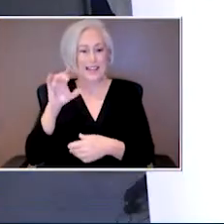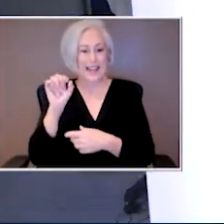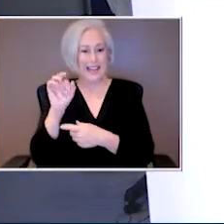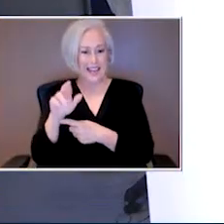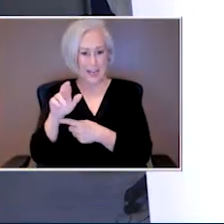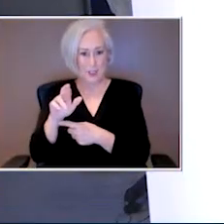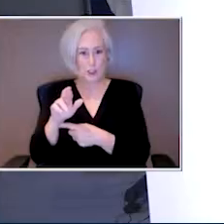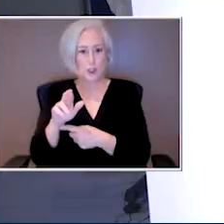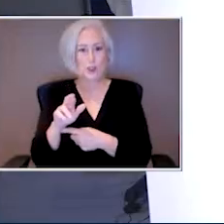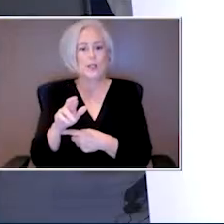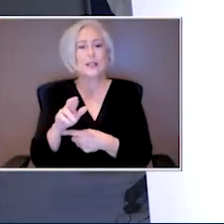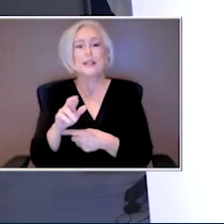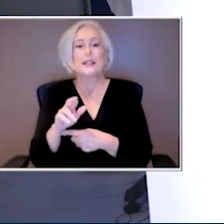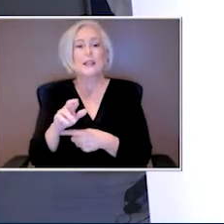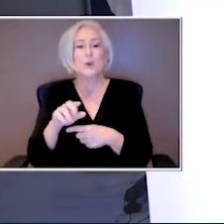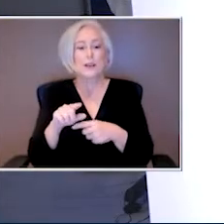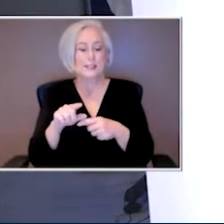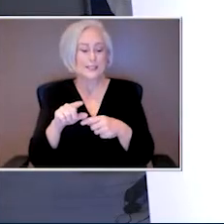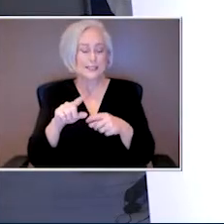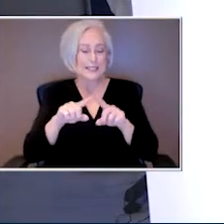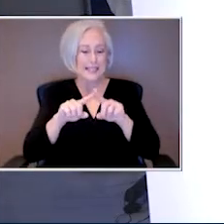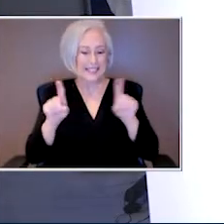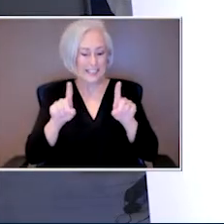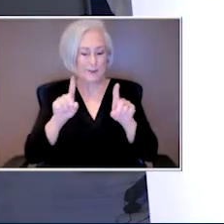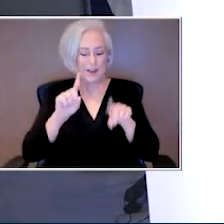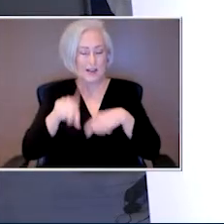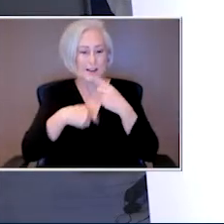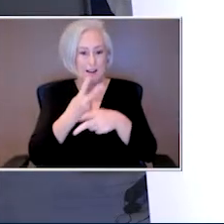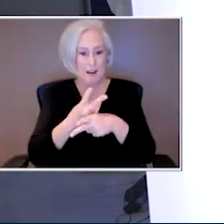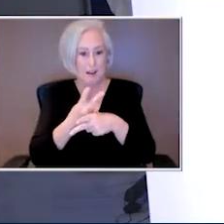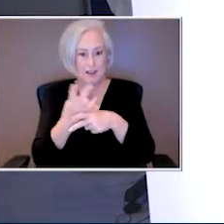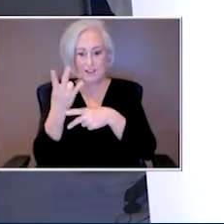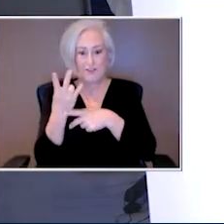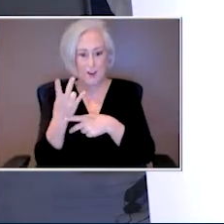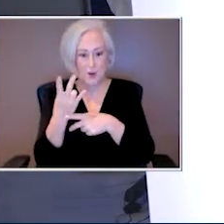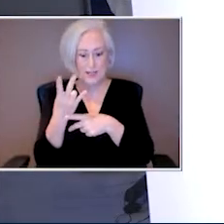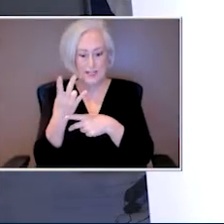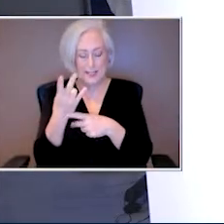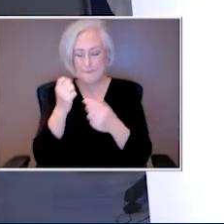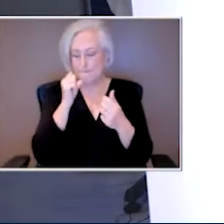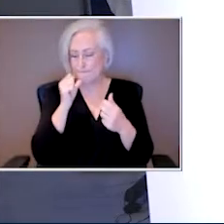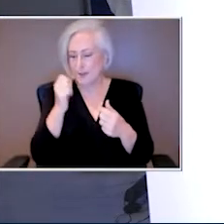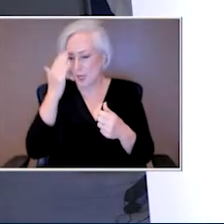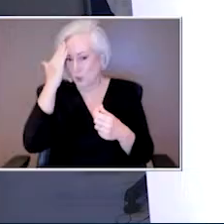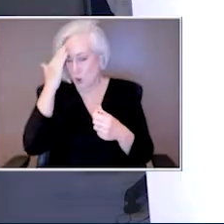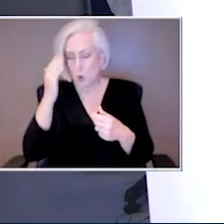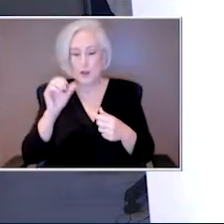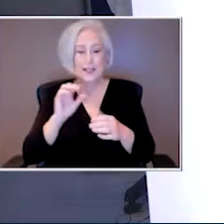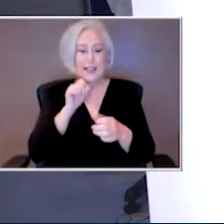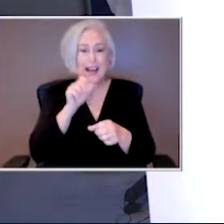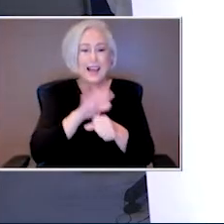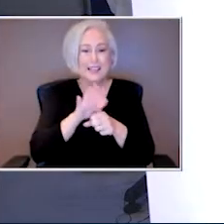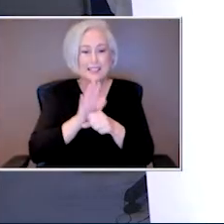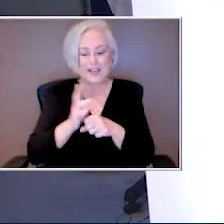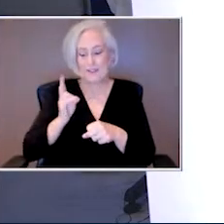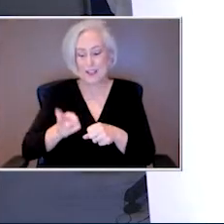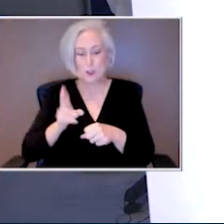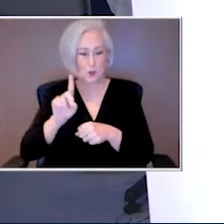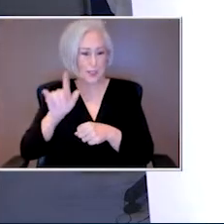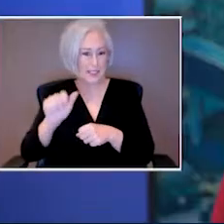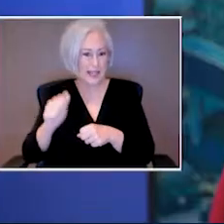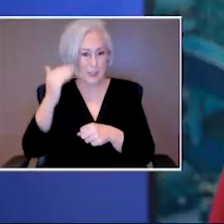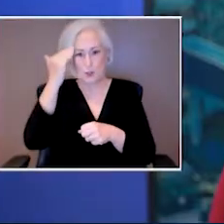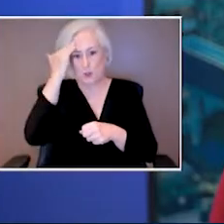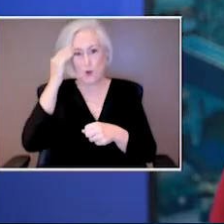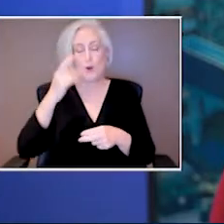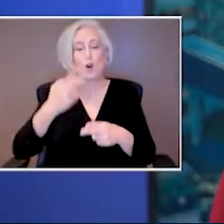unknown significance. Basically, they don't have enough history and data on it to really know if that was it, but it was called